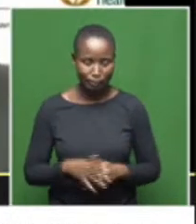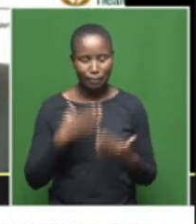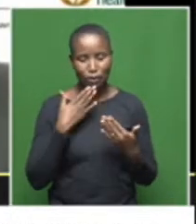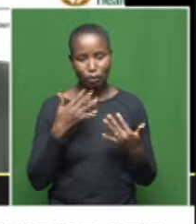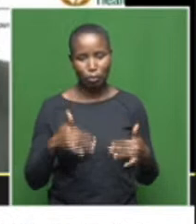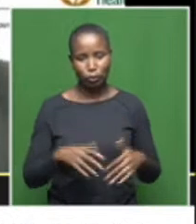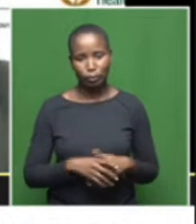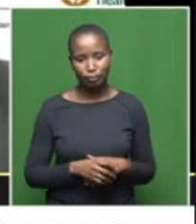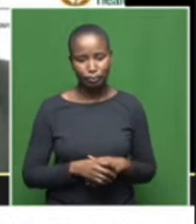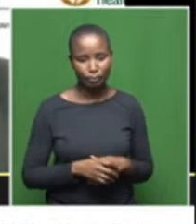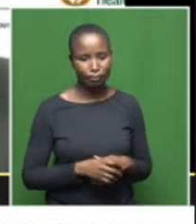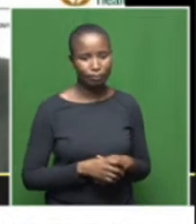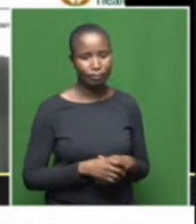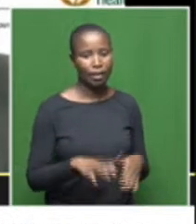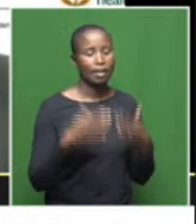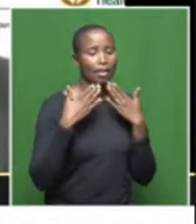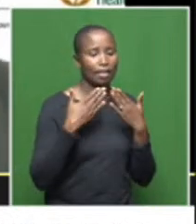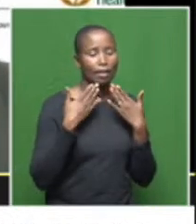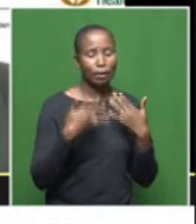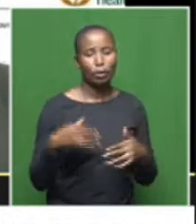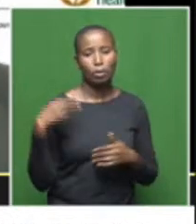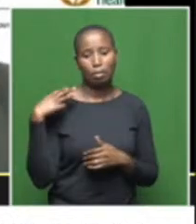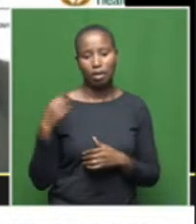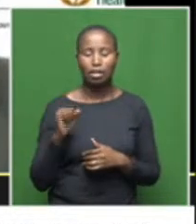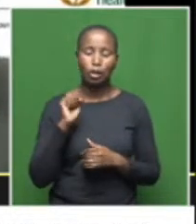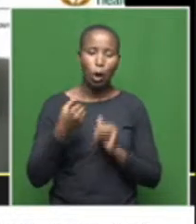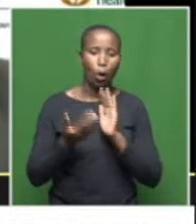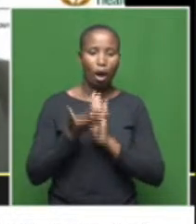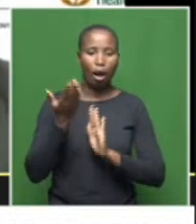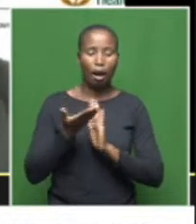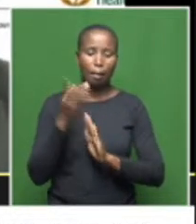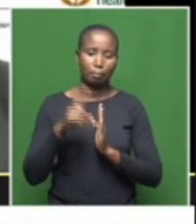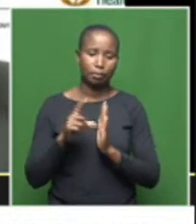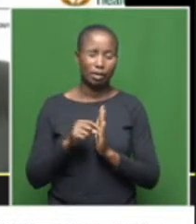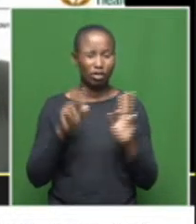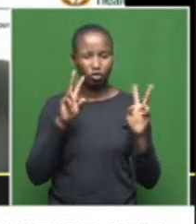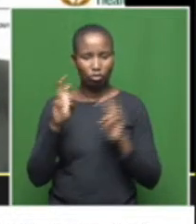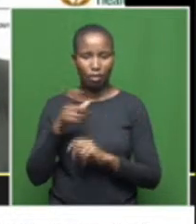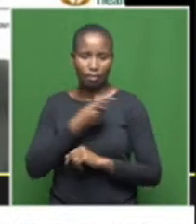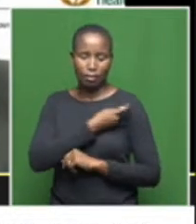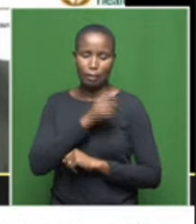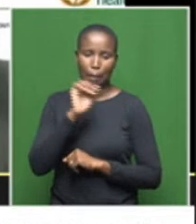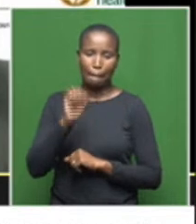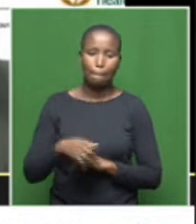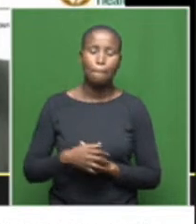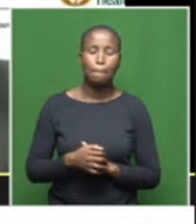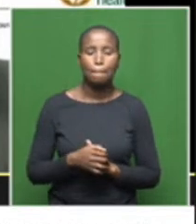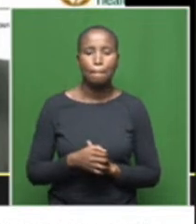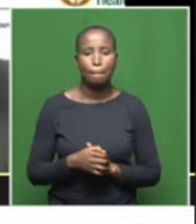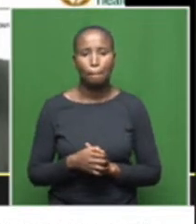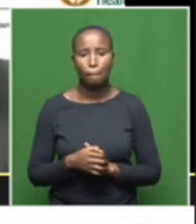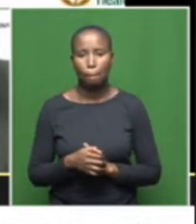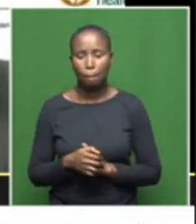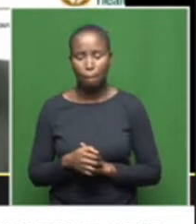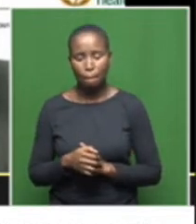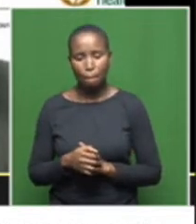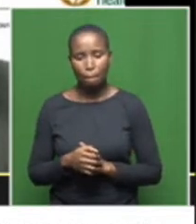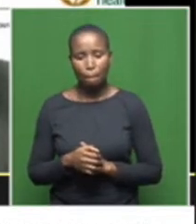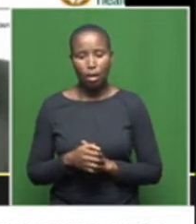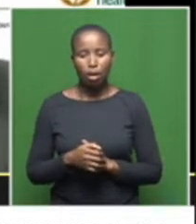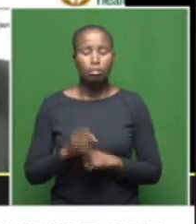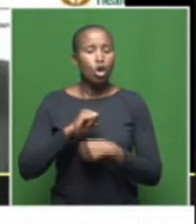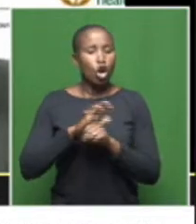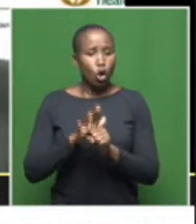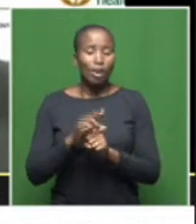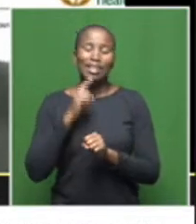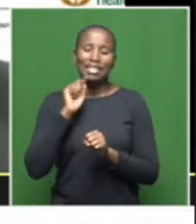Thanks very much, Minister, for that update as far as vaccination is concerned. Indeed, the fact that the pandemic is under control